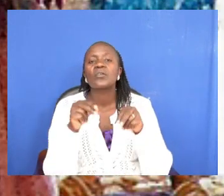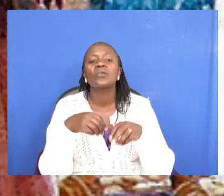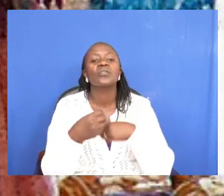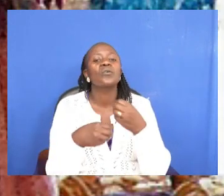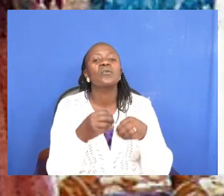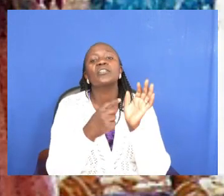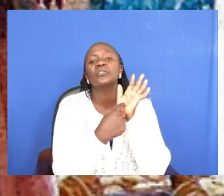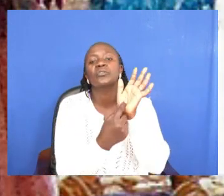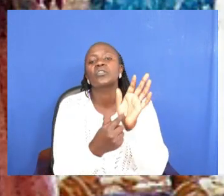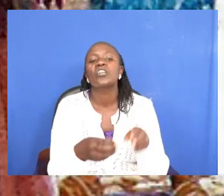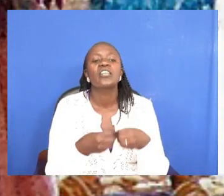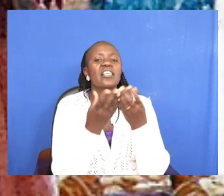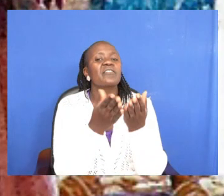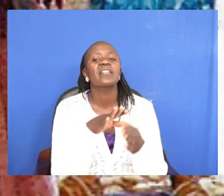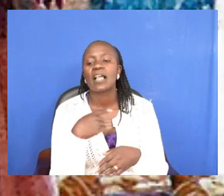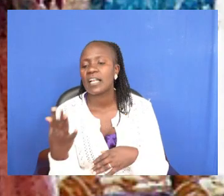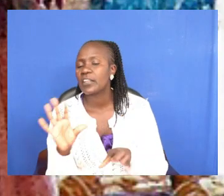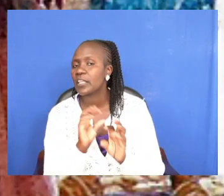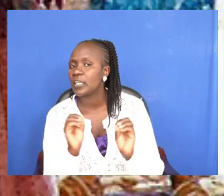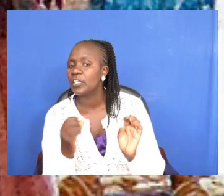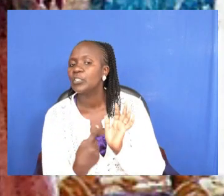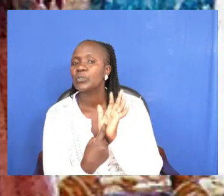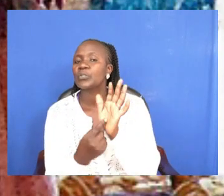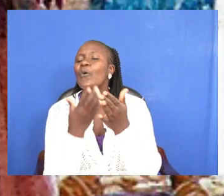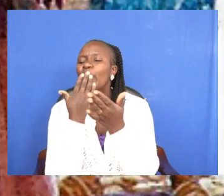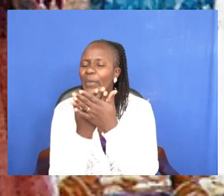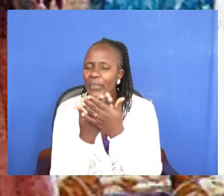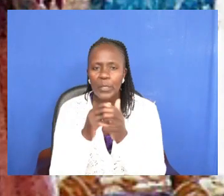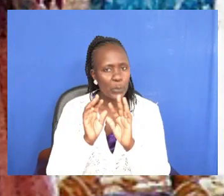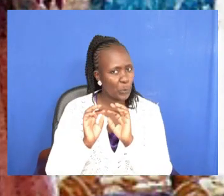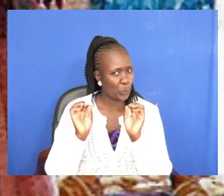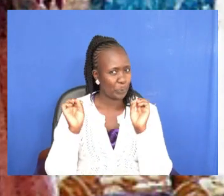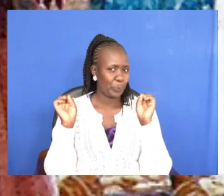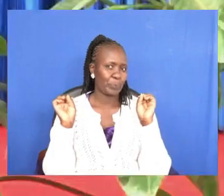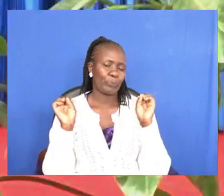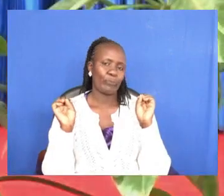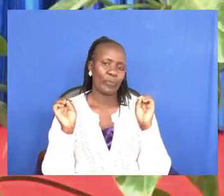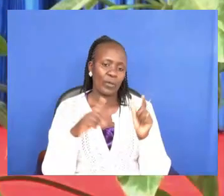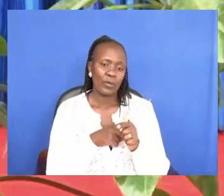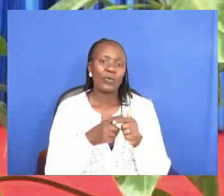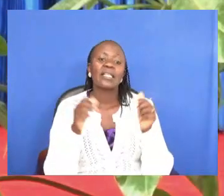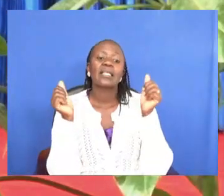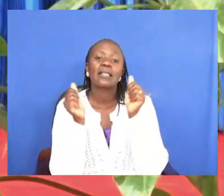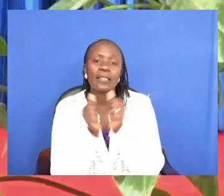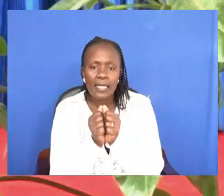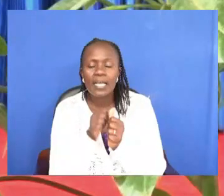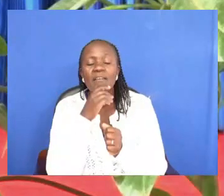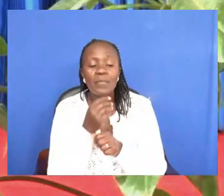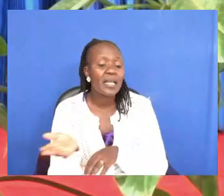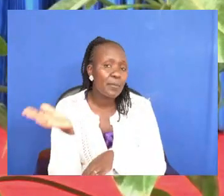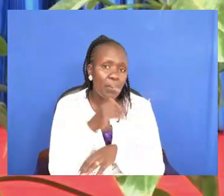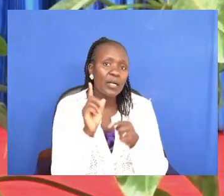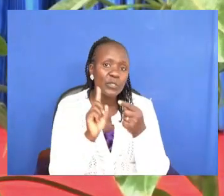going to show or give them anything to show appreciation. When the 10 men went back to